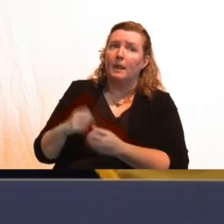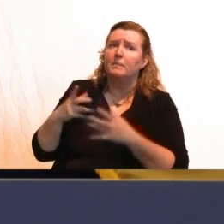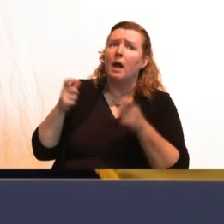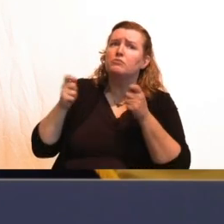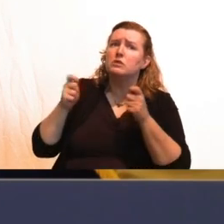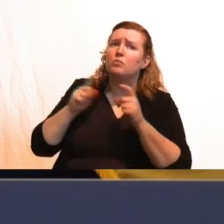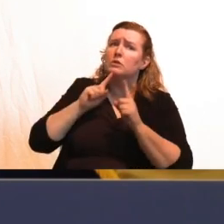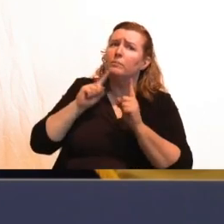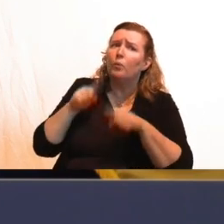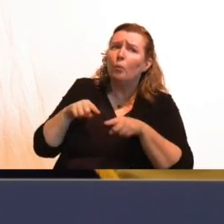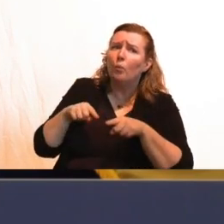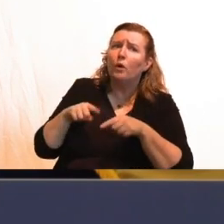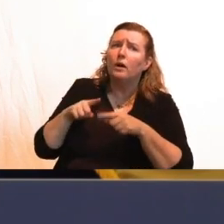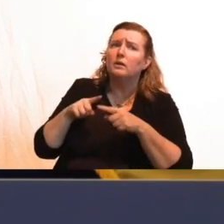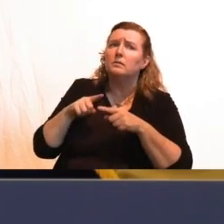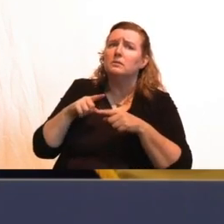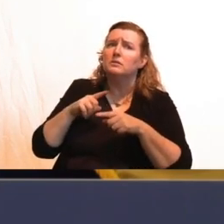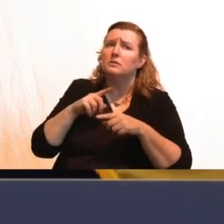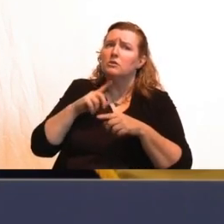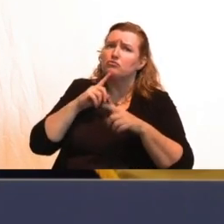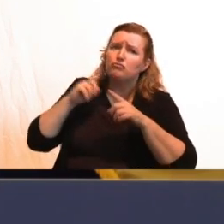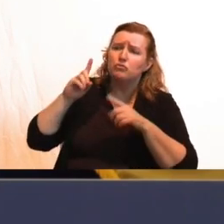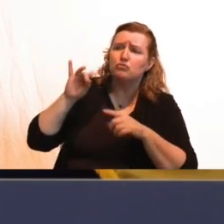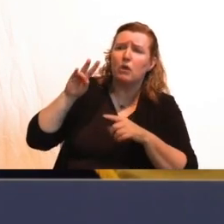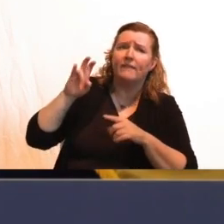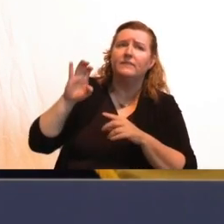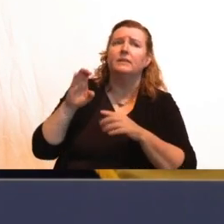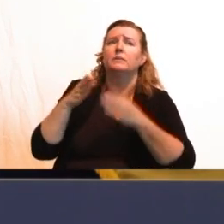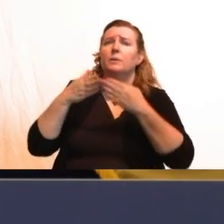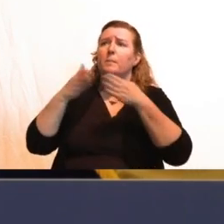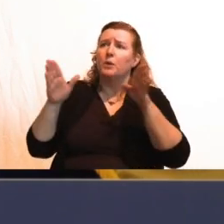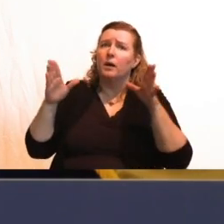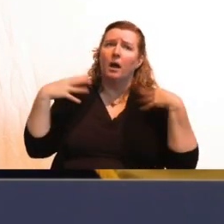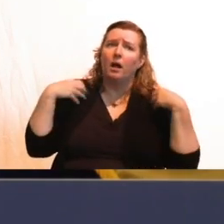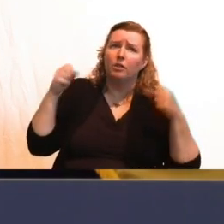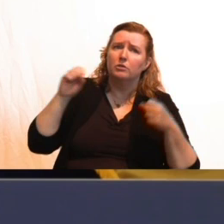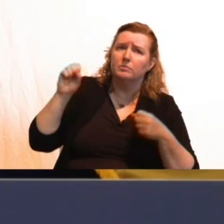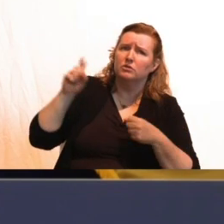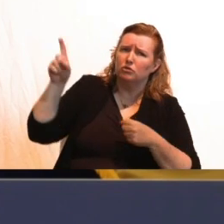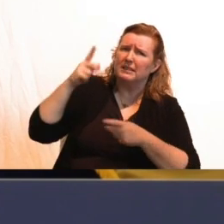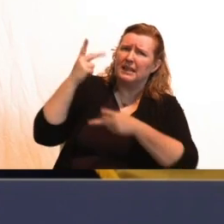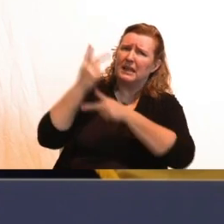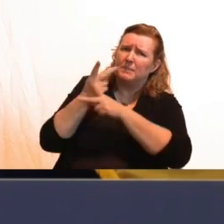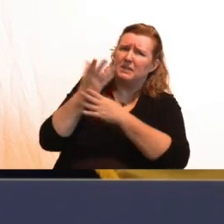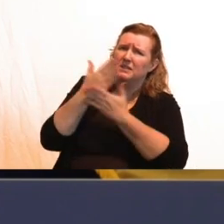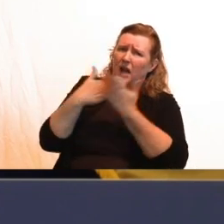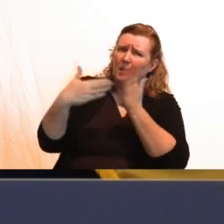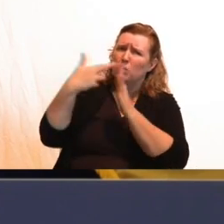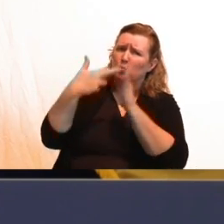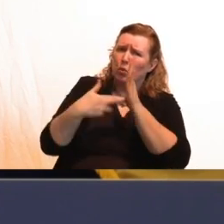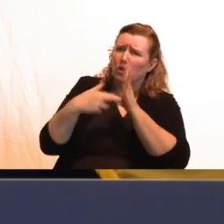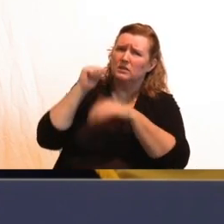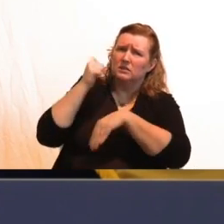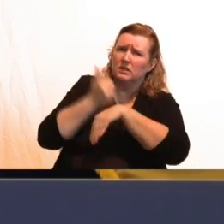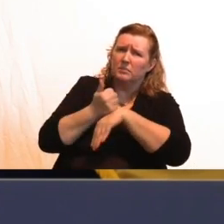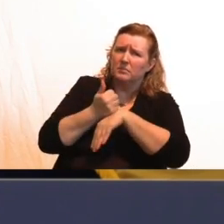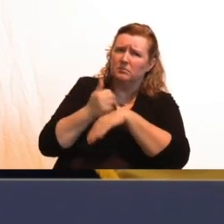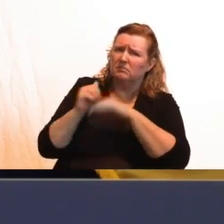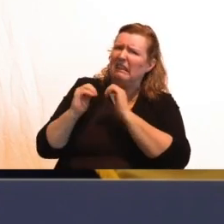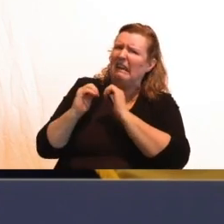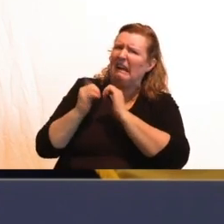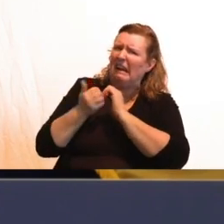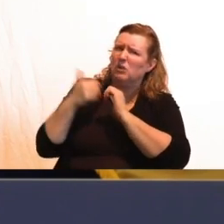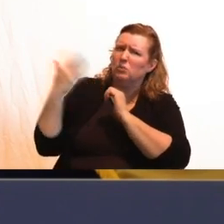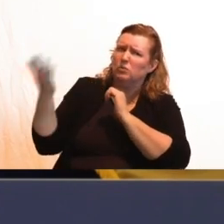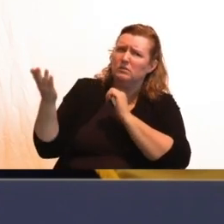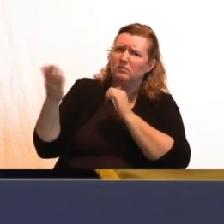keep in place, and how? Will the end of the public health emergency disrupt any hospitals or vaccine sites that rely on some of those